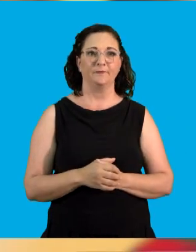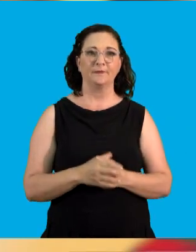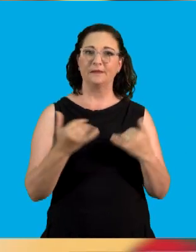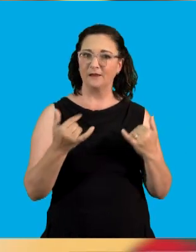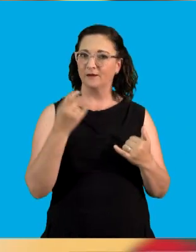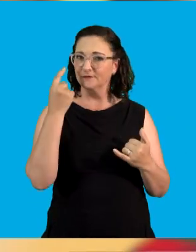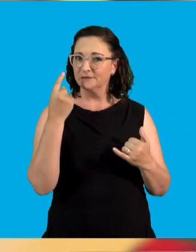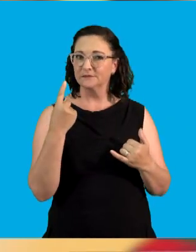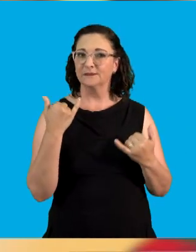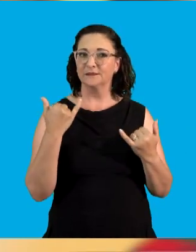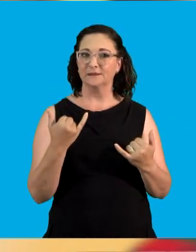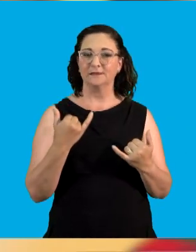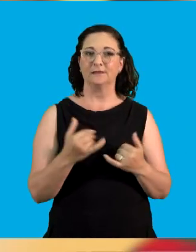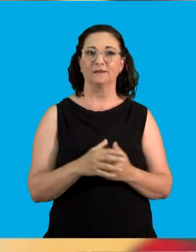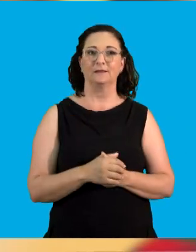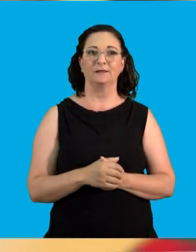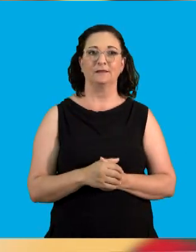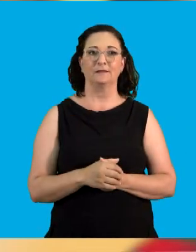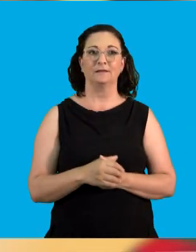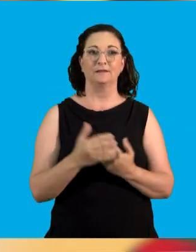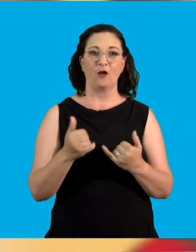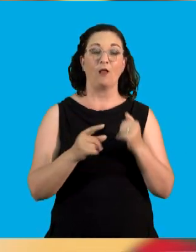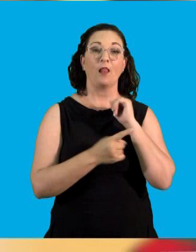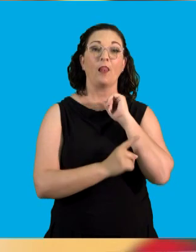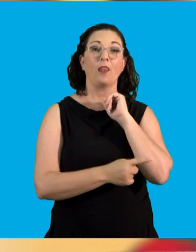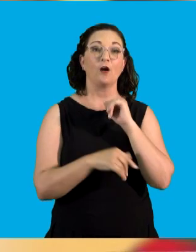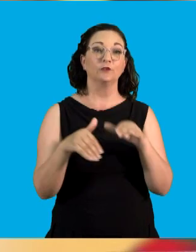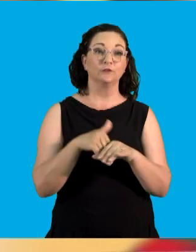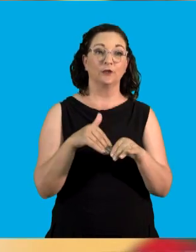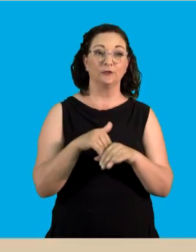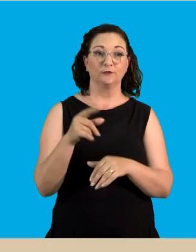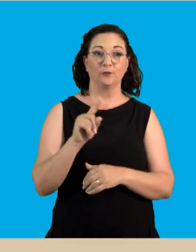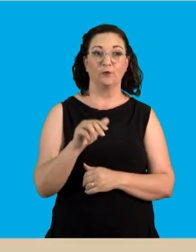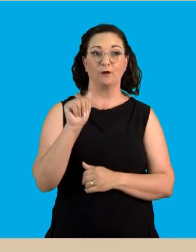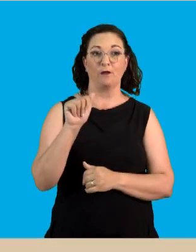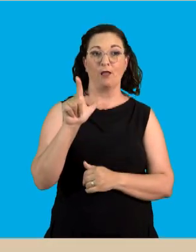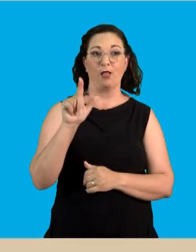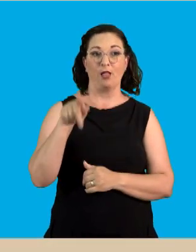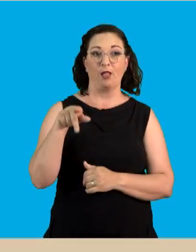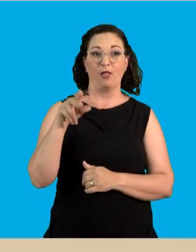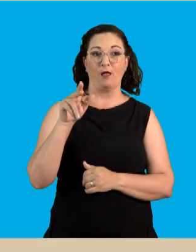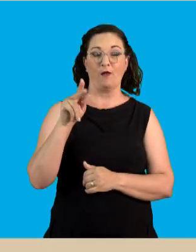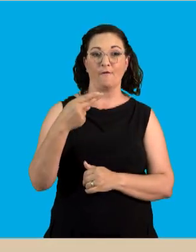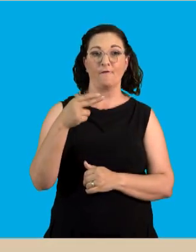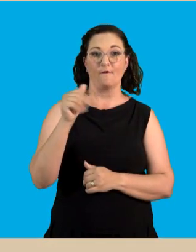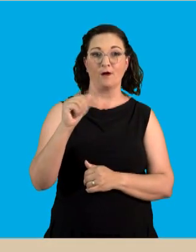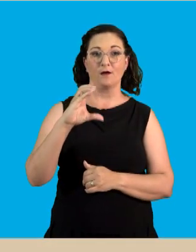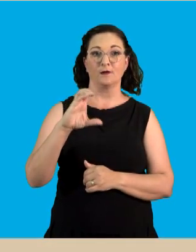okay? Now that we understood that, we're going to go to our last concept, which is the Alpha Centauri,